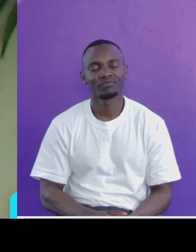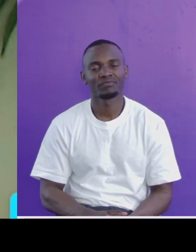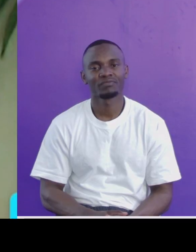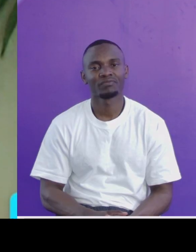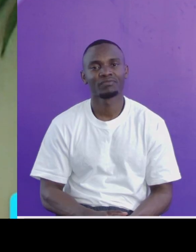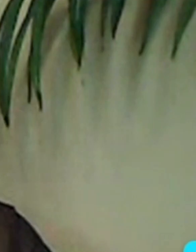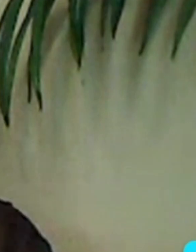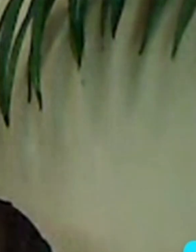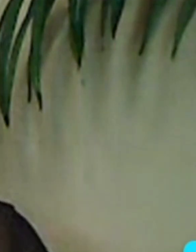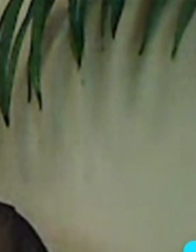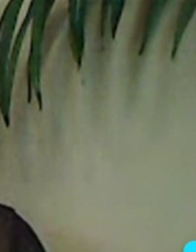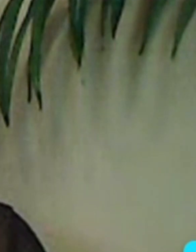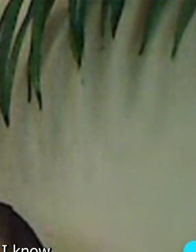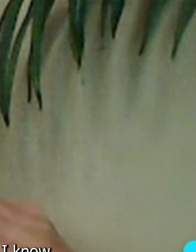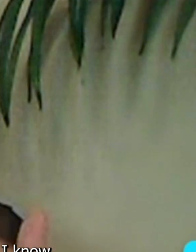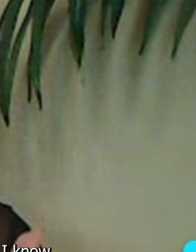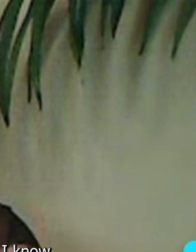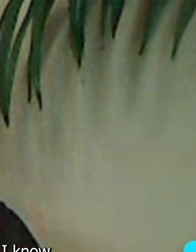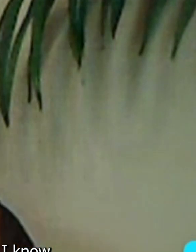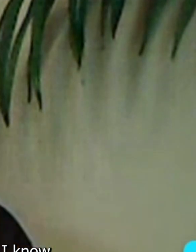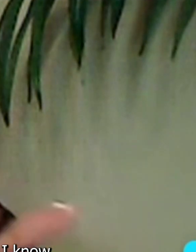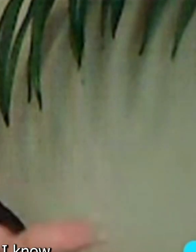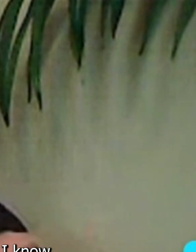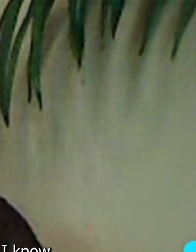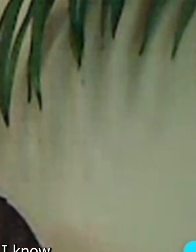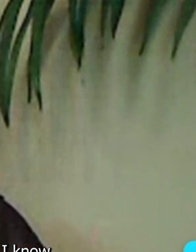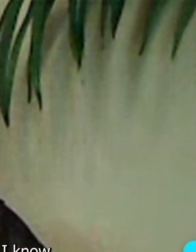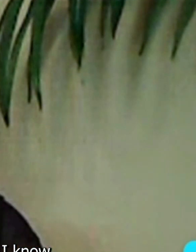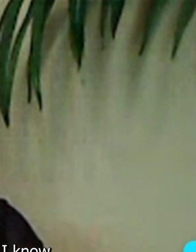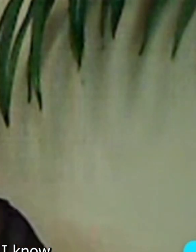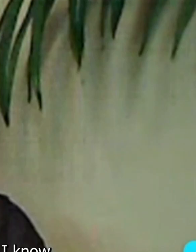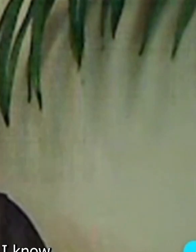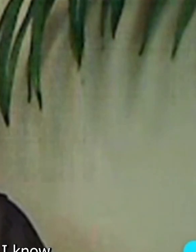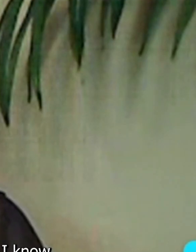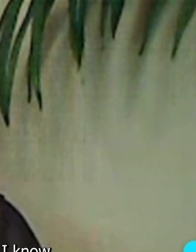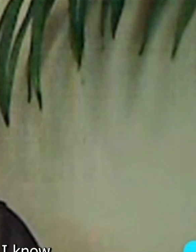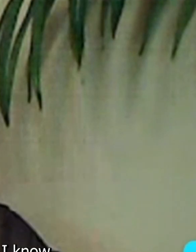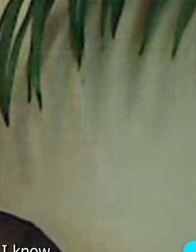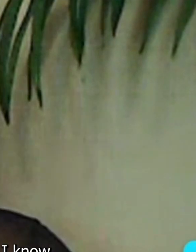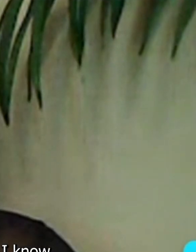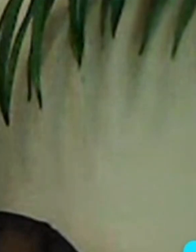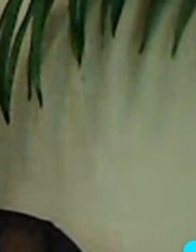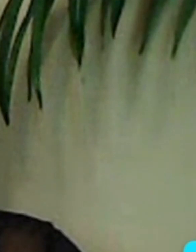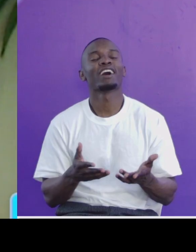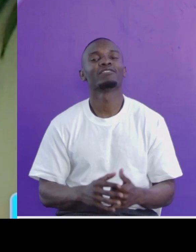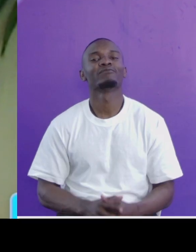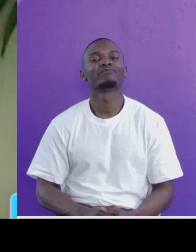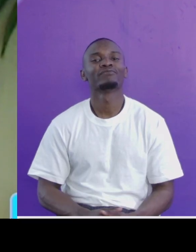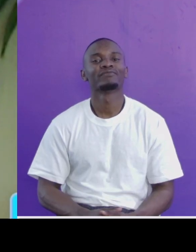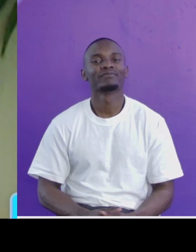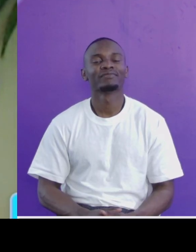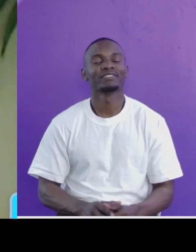Yes. Let me know when, and I'm more than happy to join again and express what I know.